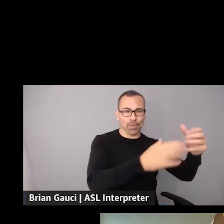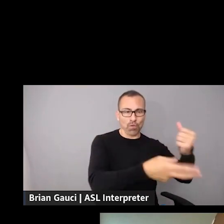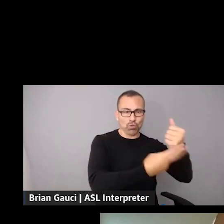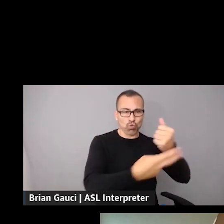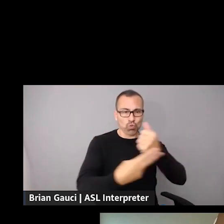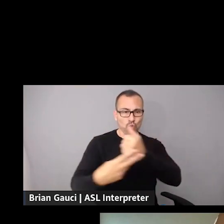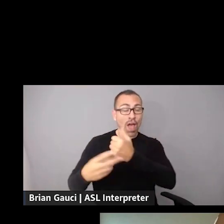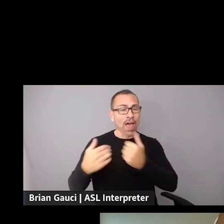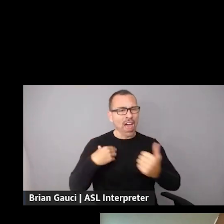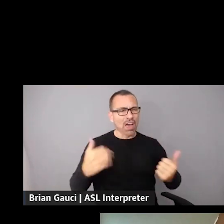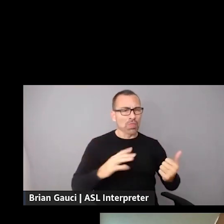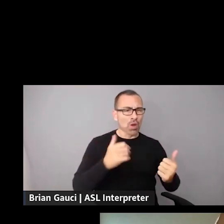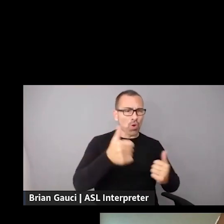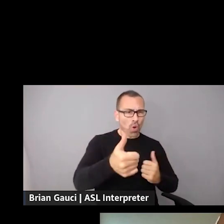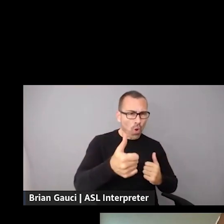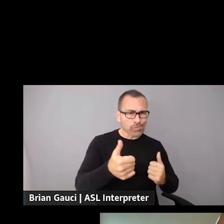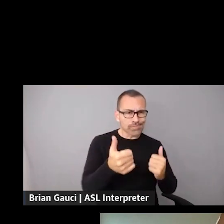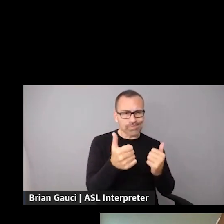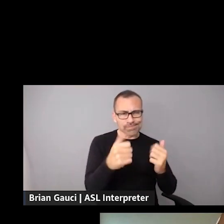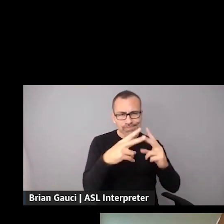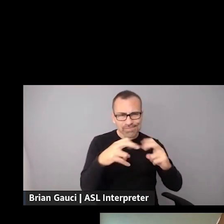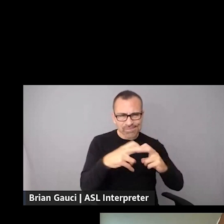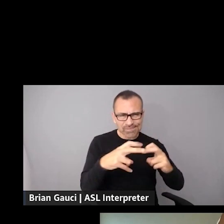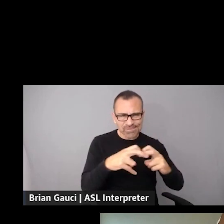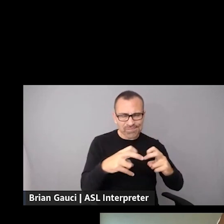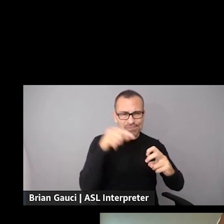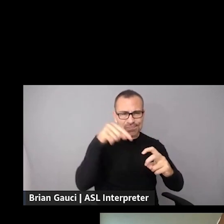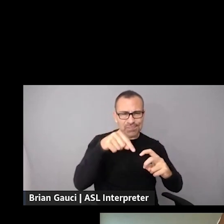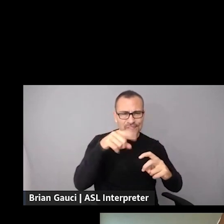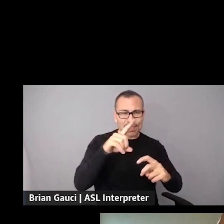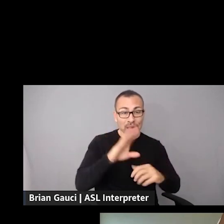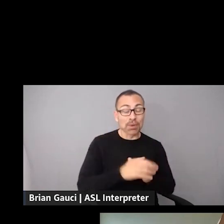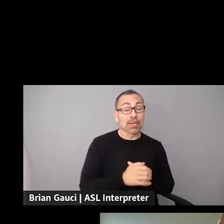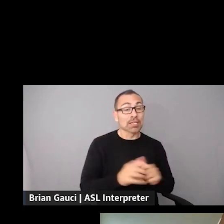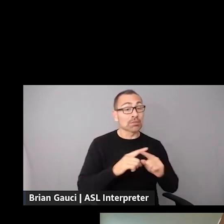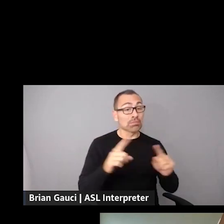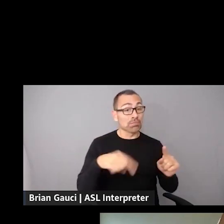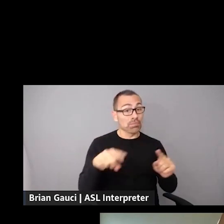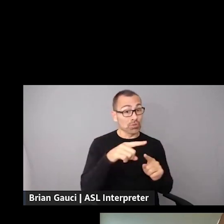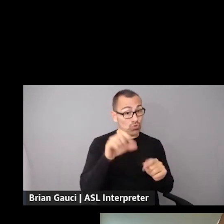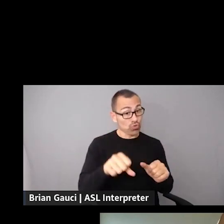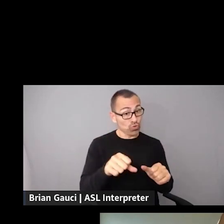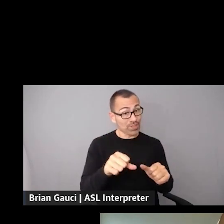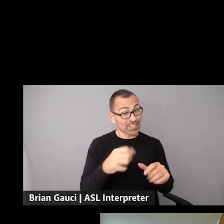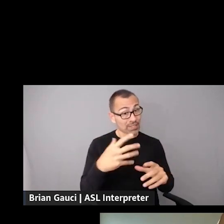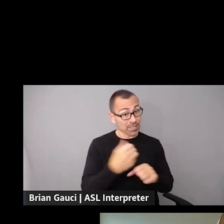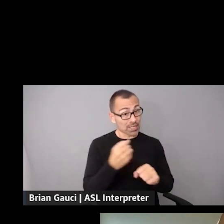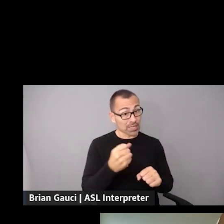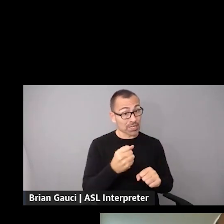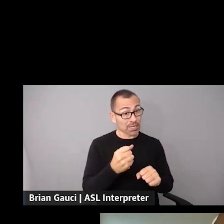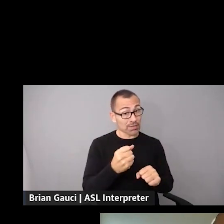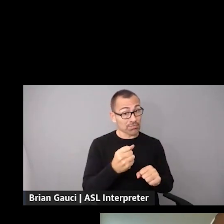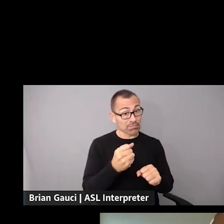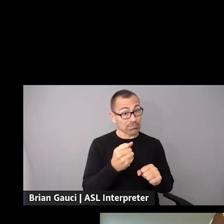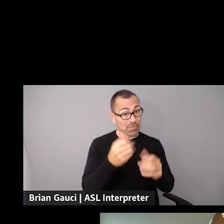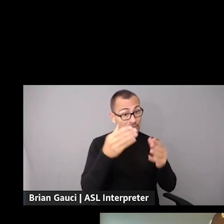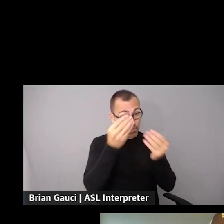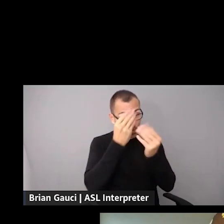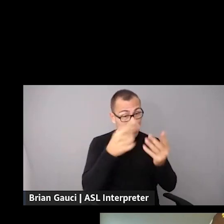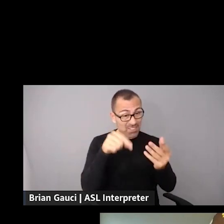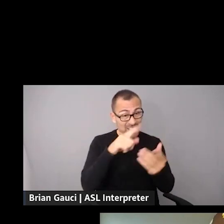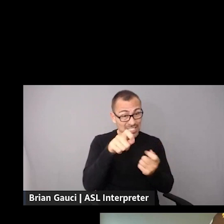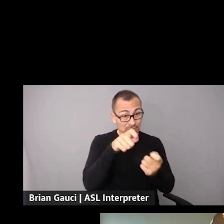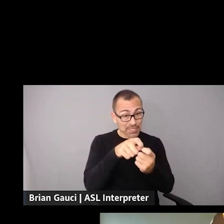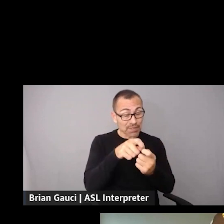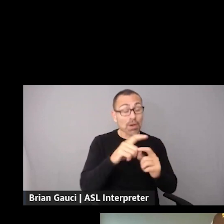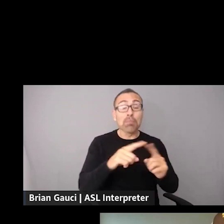database. And so you can derive decisions and information from that specific workload. And so now with a database, if you bring